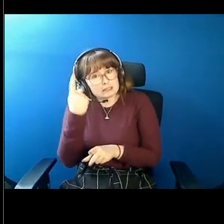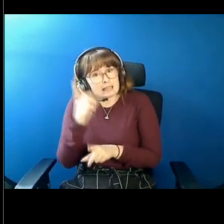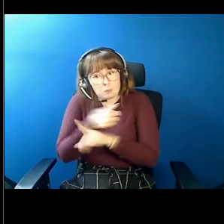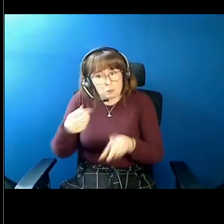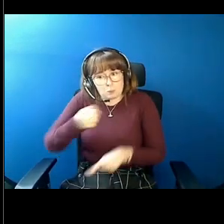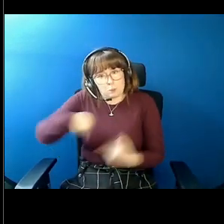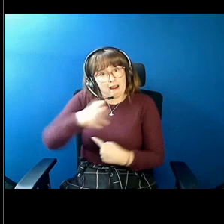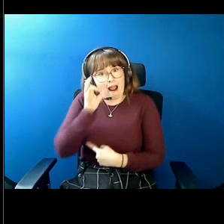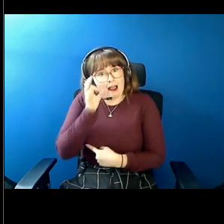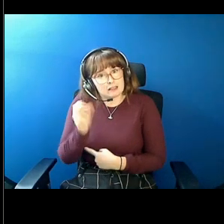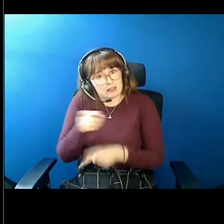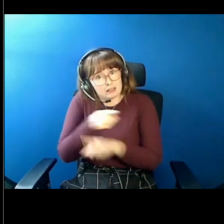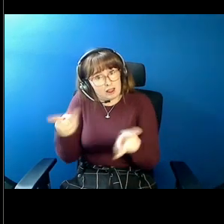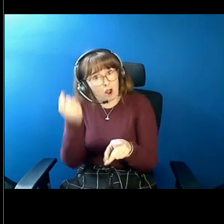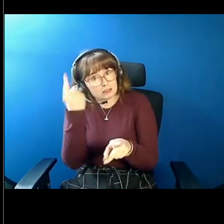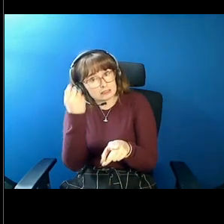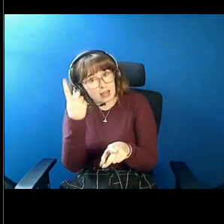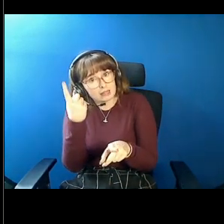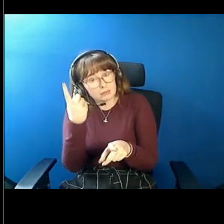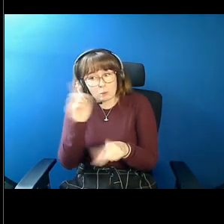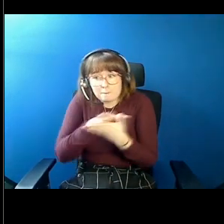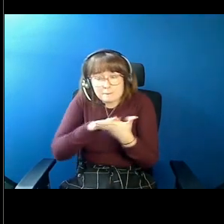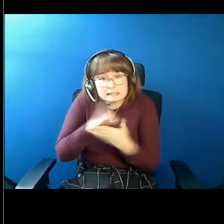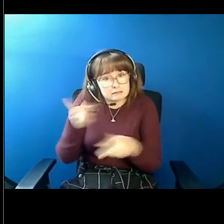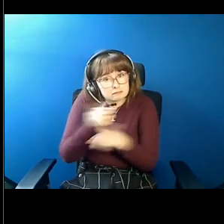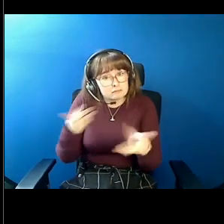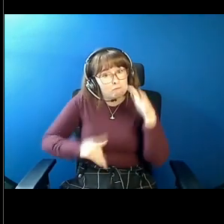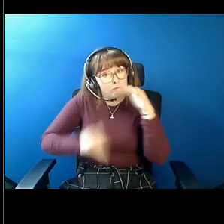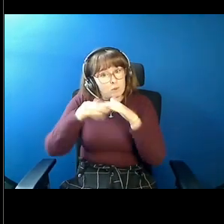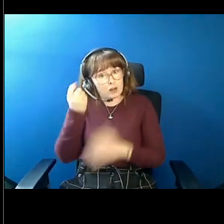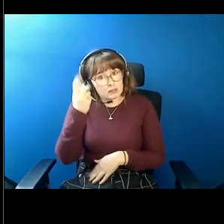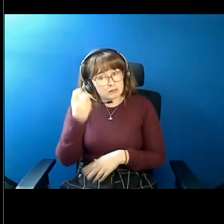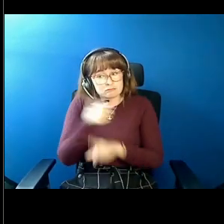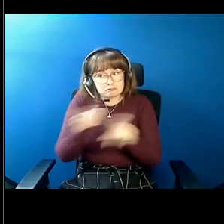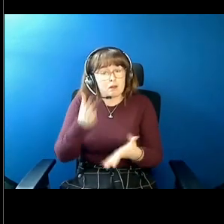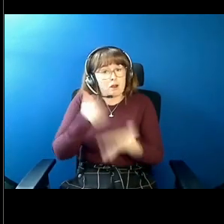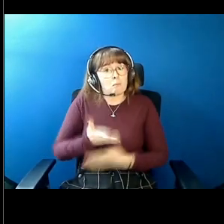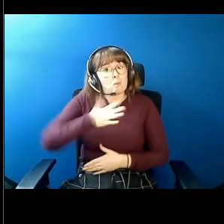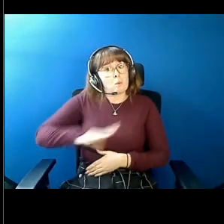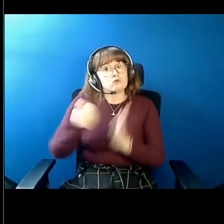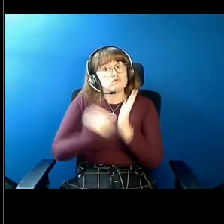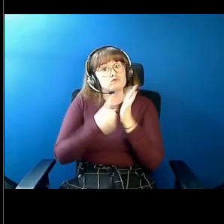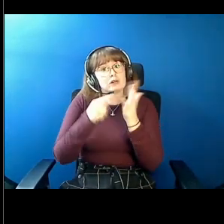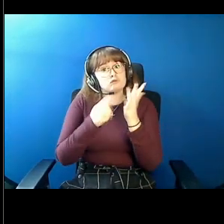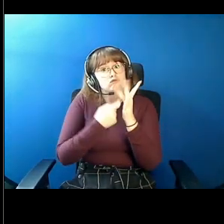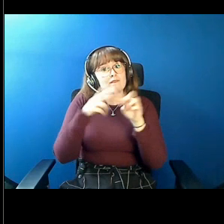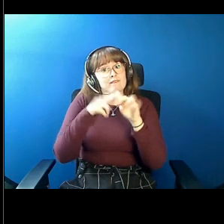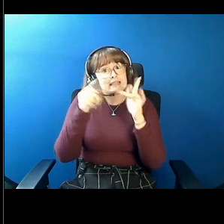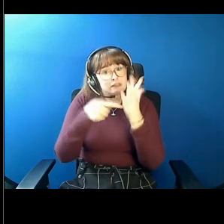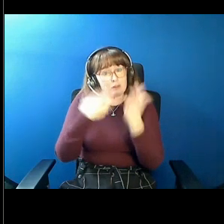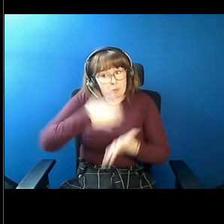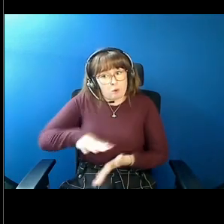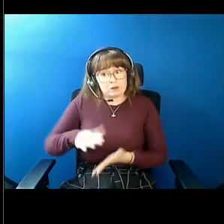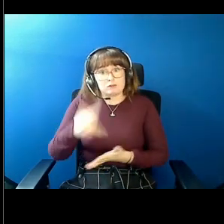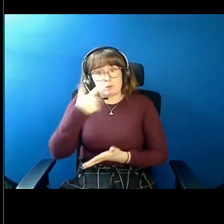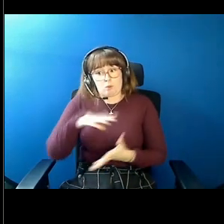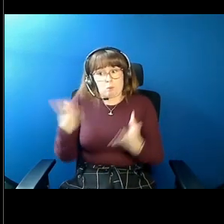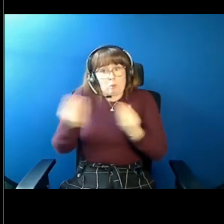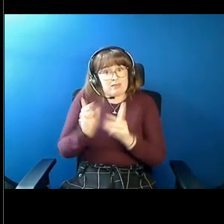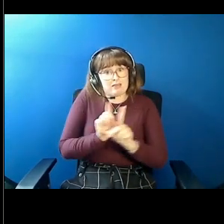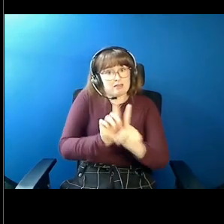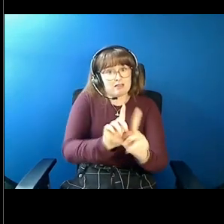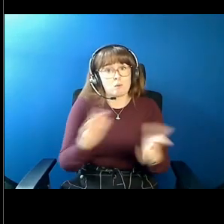Do they understand what this means for them? Or do they want retrofit, really? Can we get them on that journey with us? There's